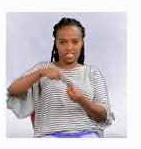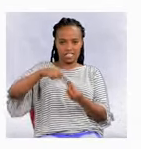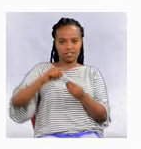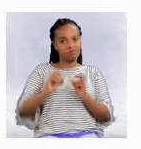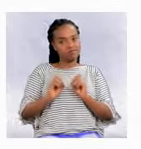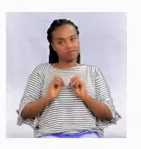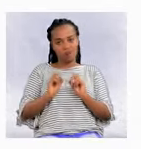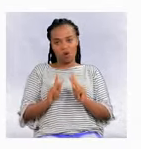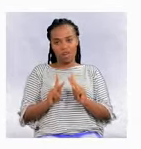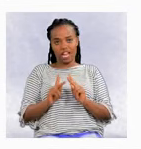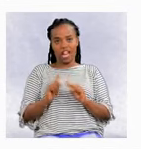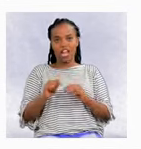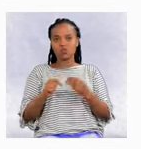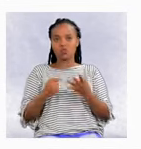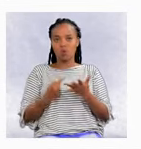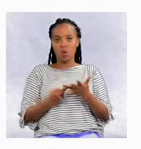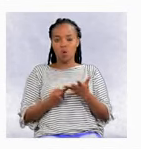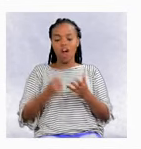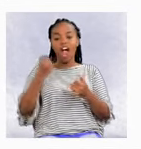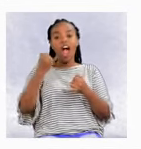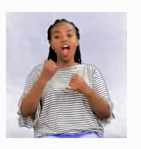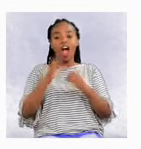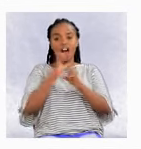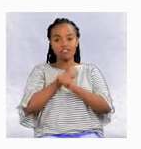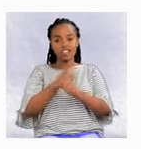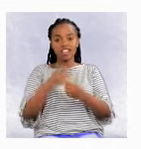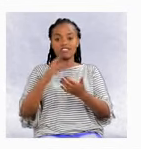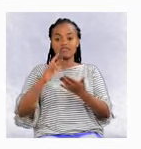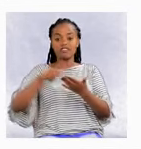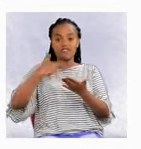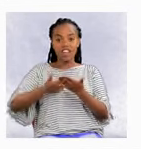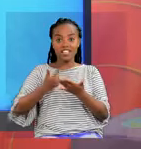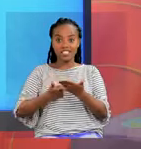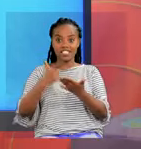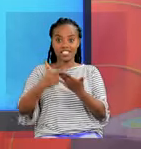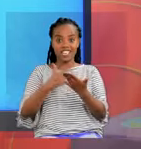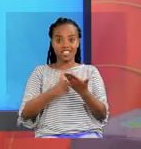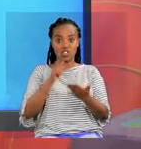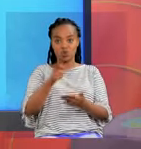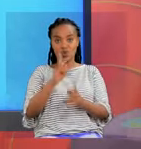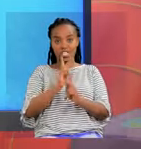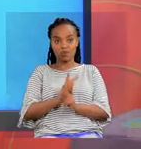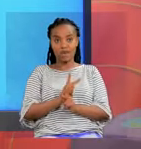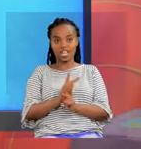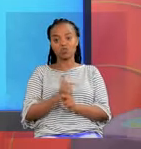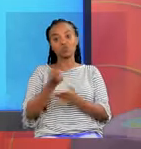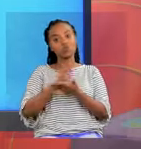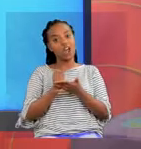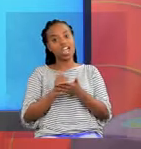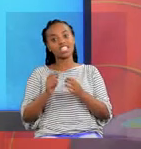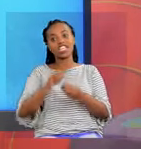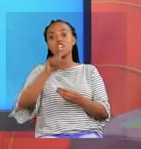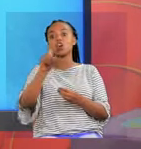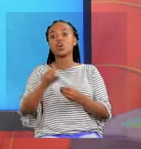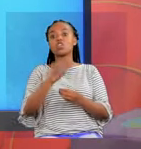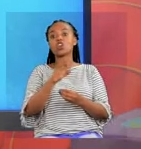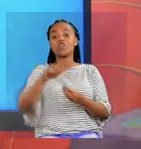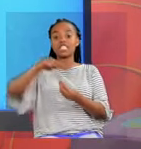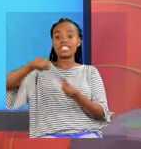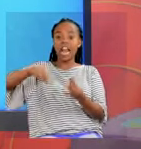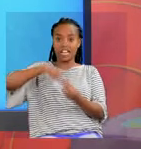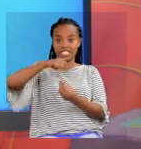Okay, so after revising this lesson you are expected to write equation of a circle